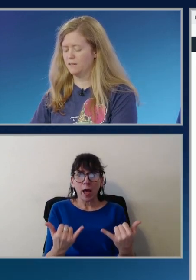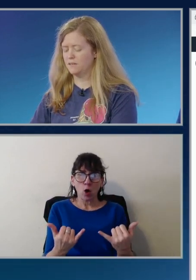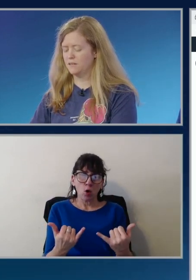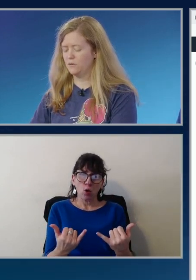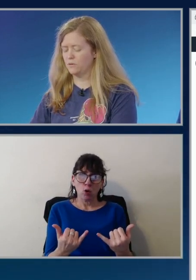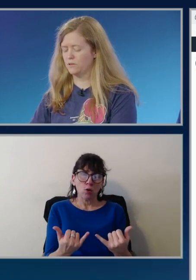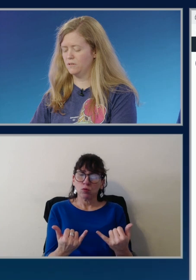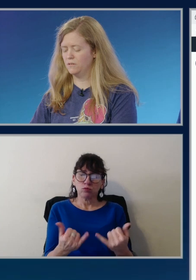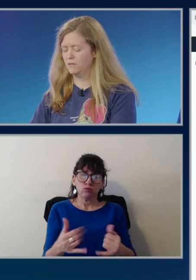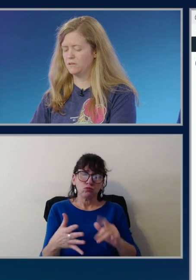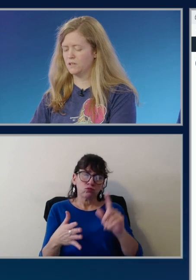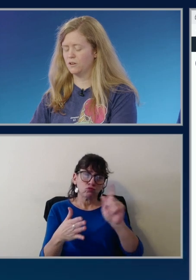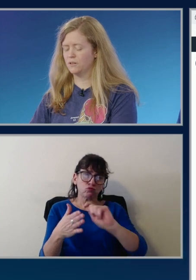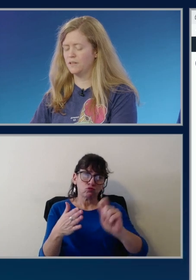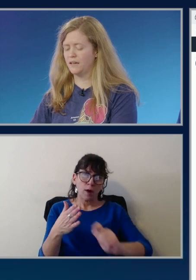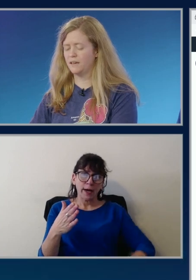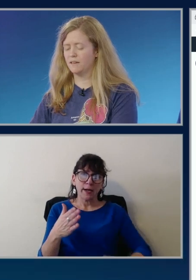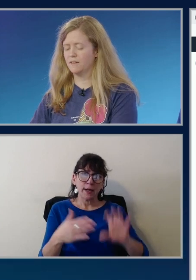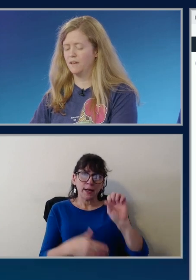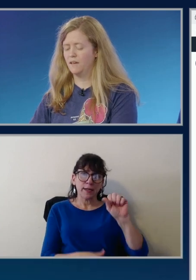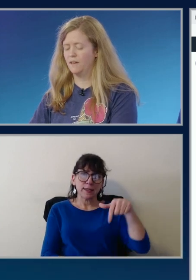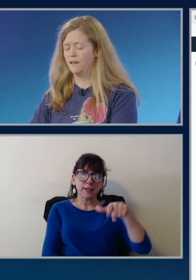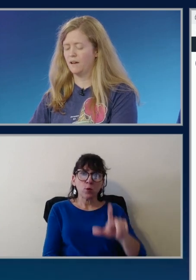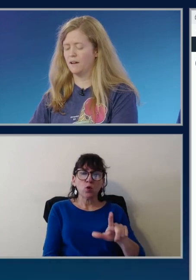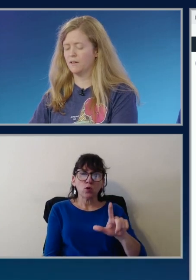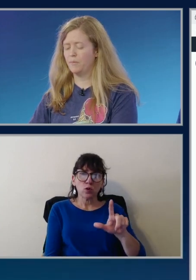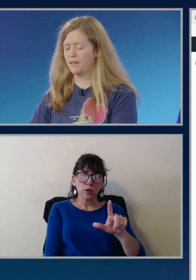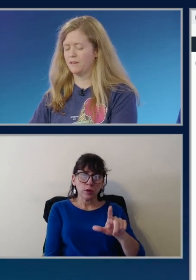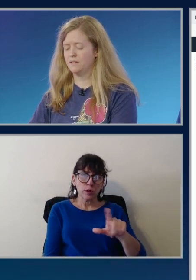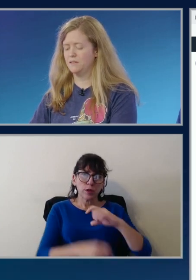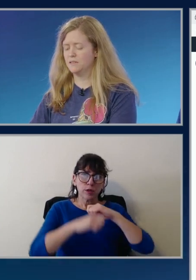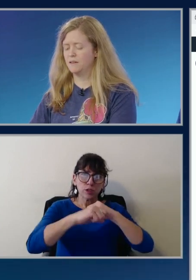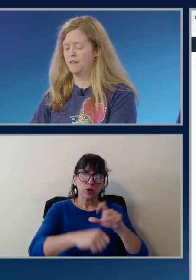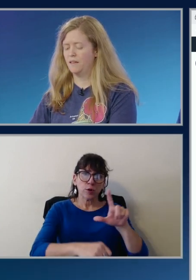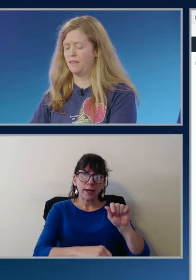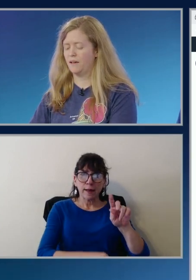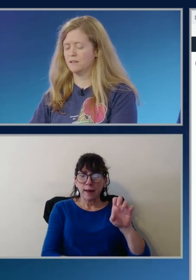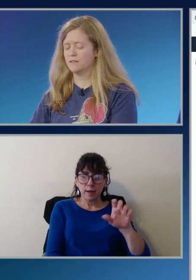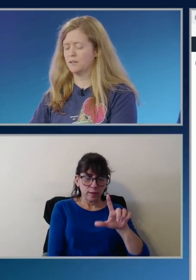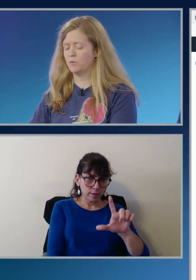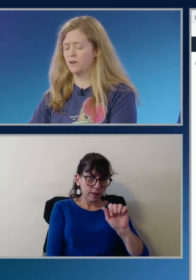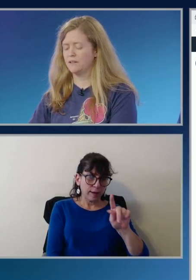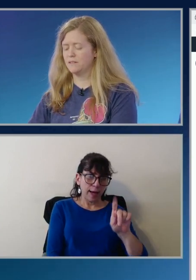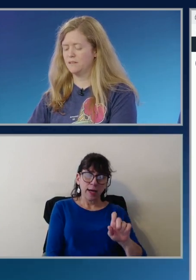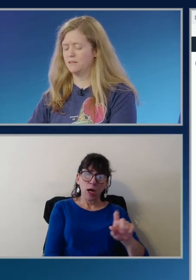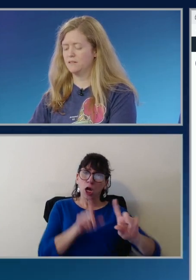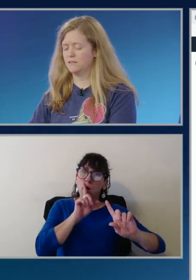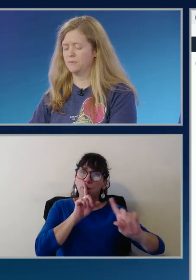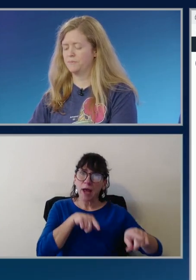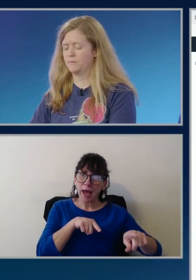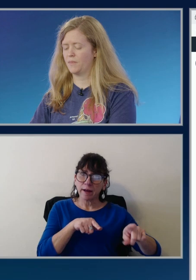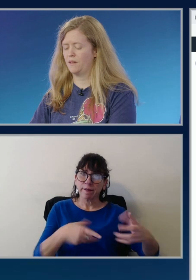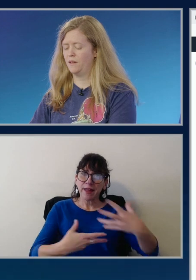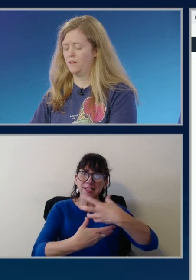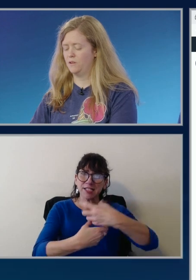a SQL security lake command that